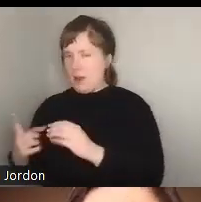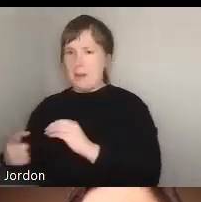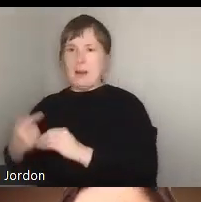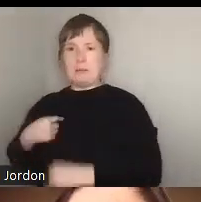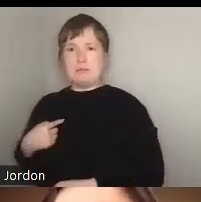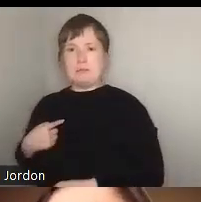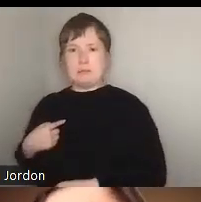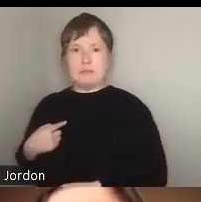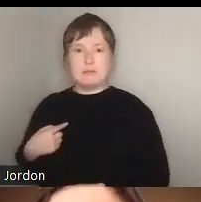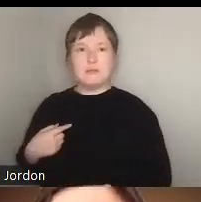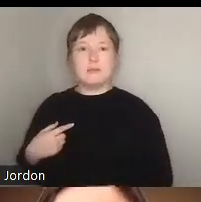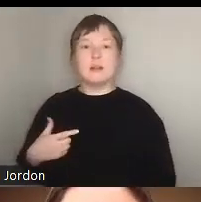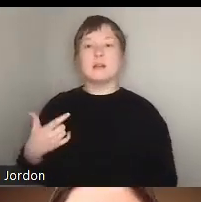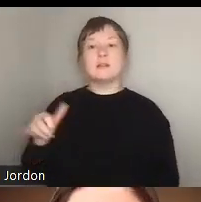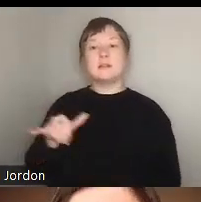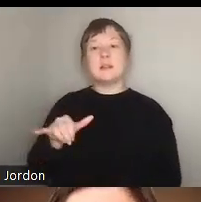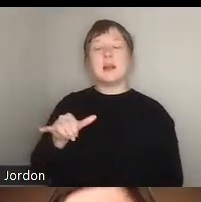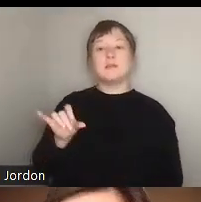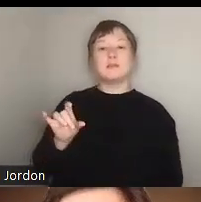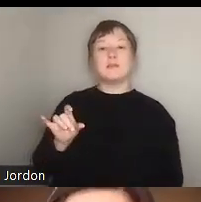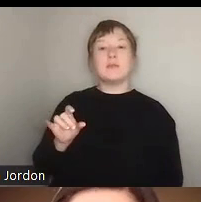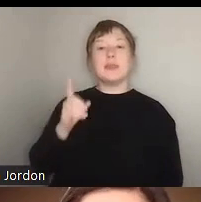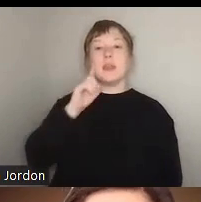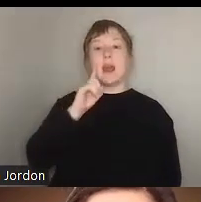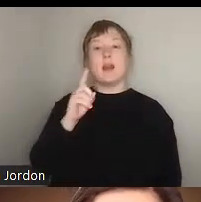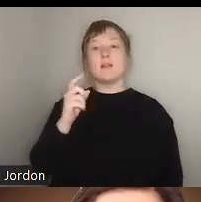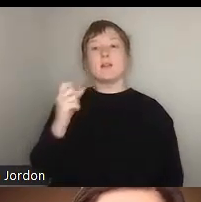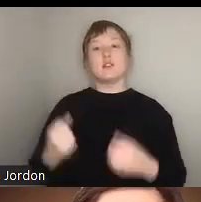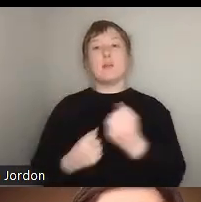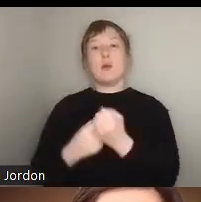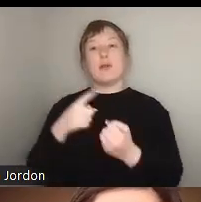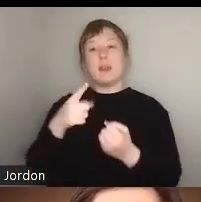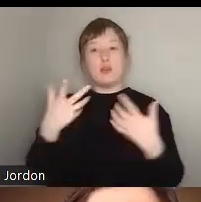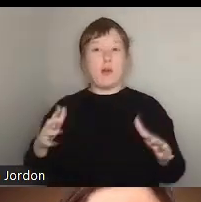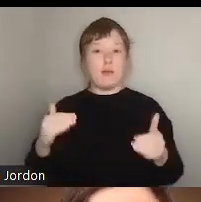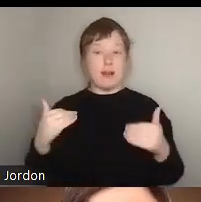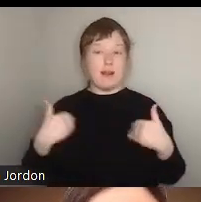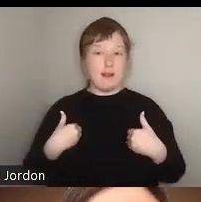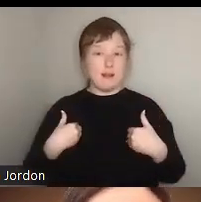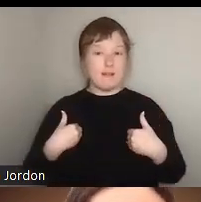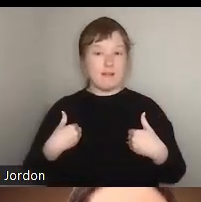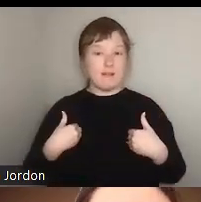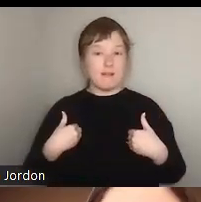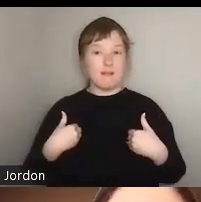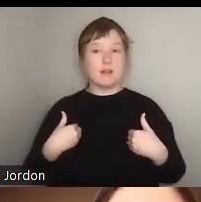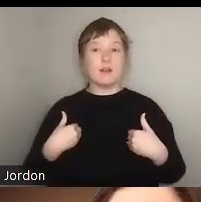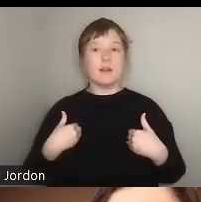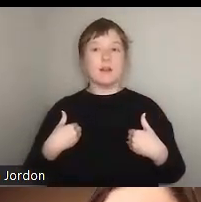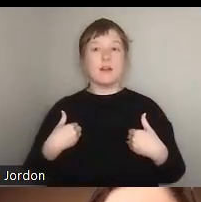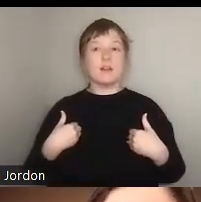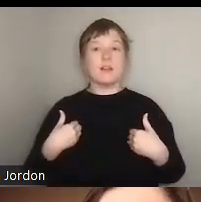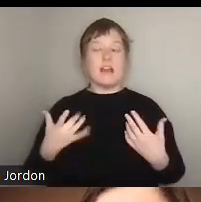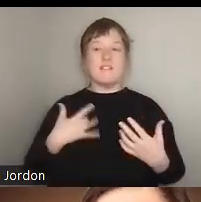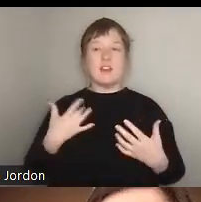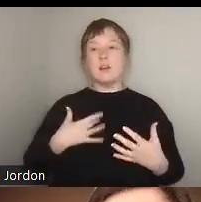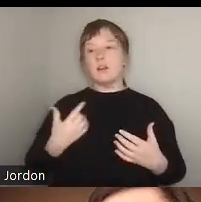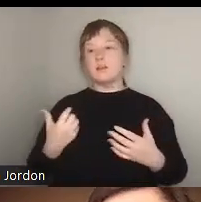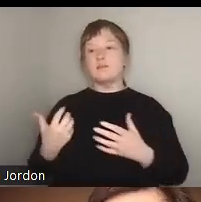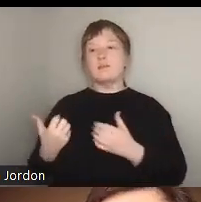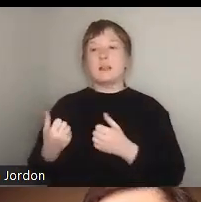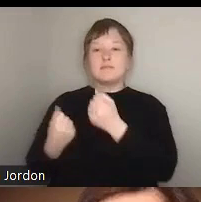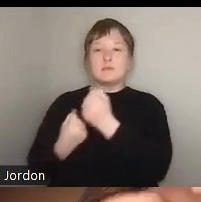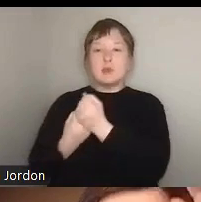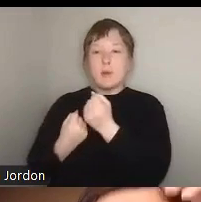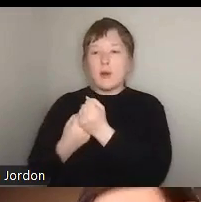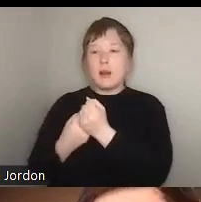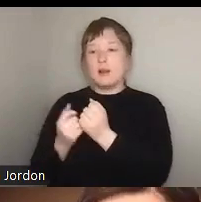too, it's taking away sort of that support that you do have, that thing that is bringing you that comfort when these sort of